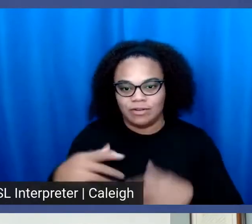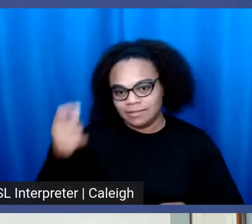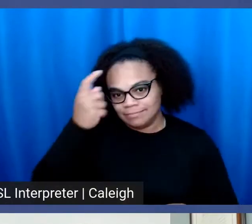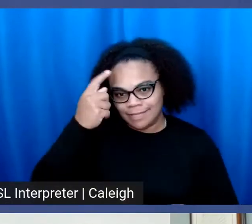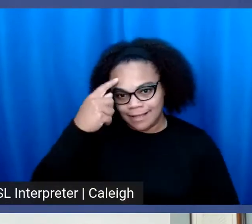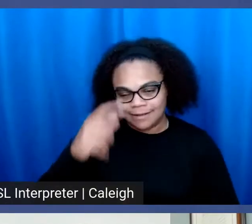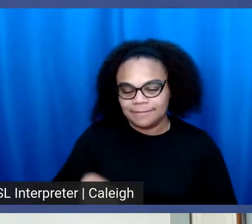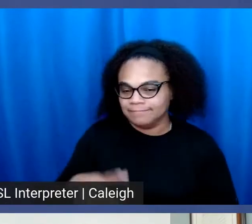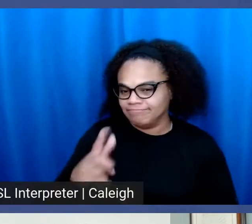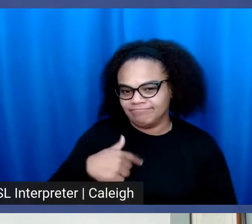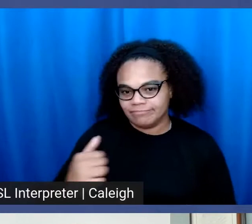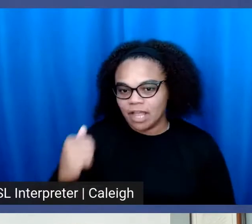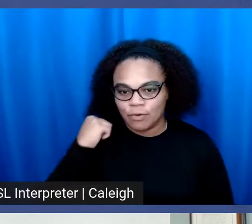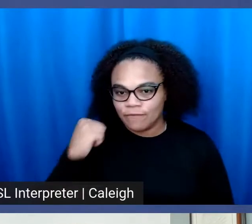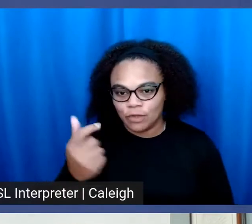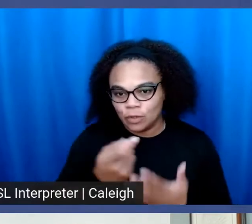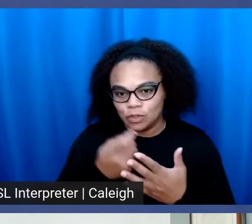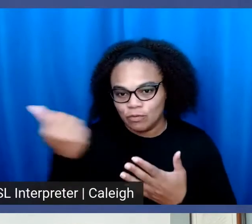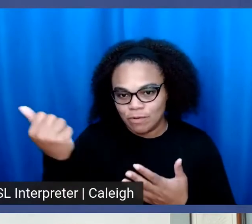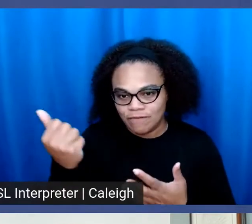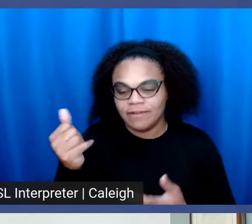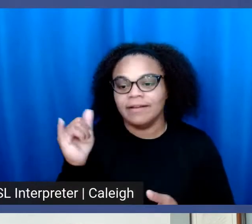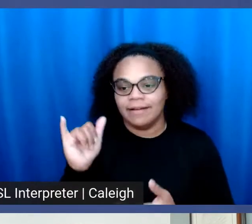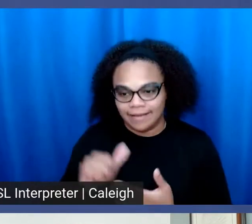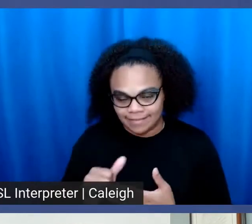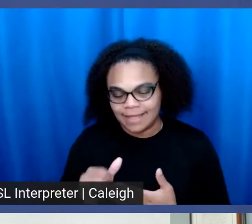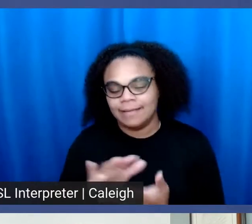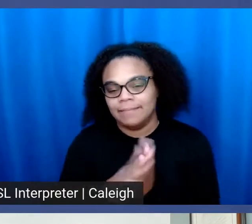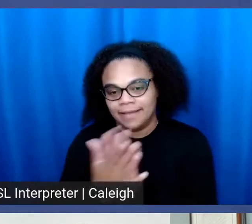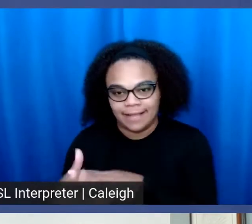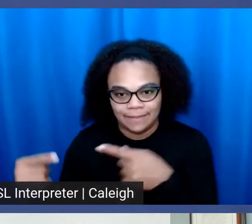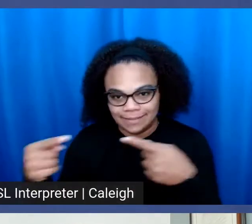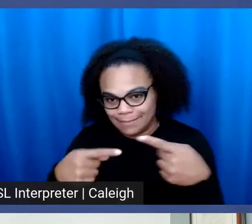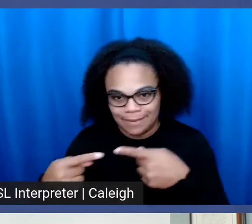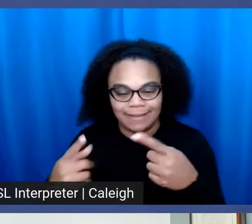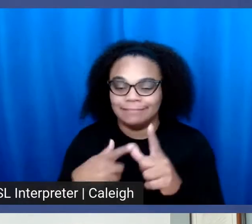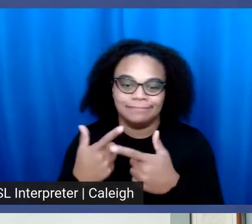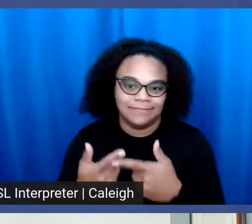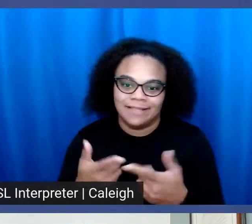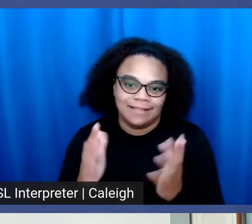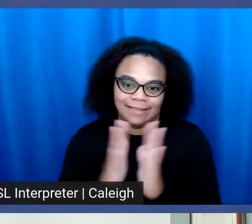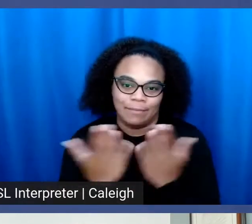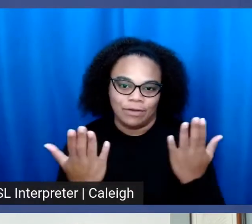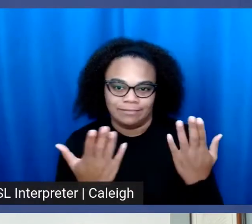I mentioned, that led to a protracted debate and the book remained. But as I mentioned, it was